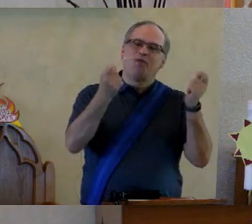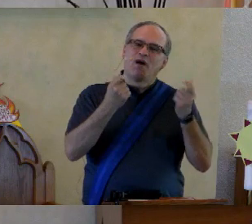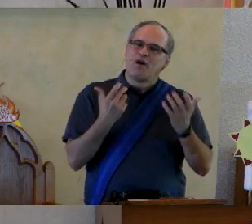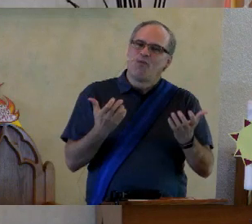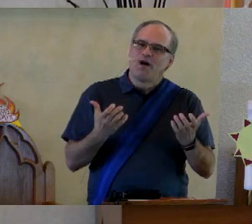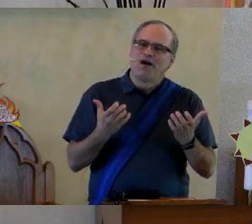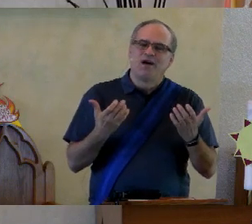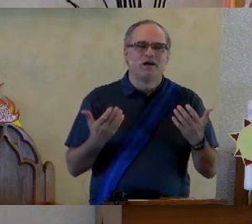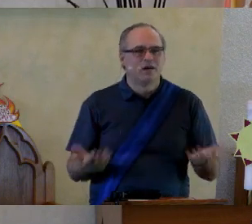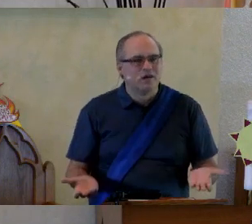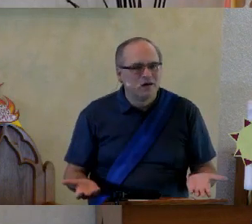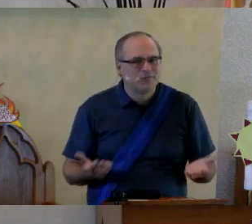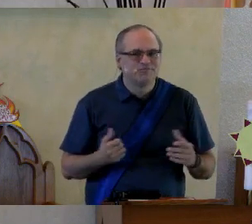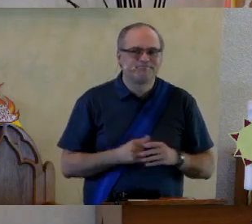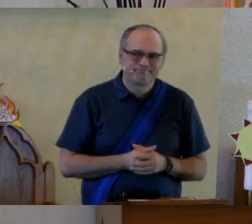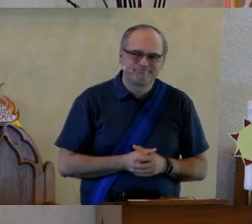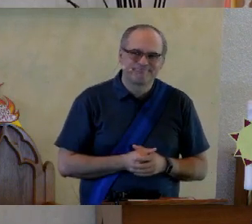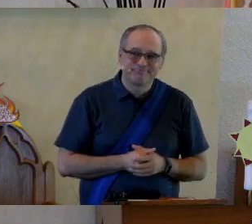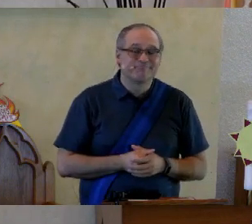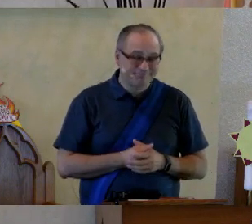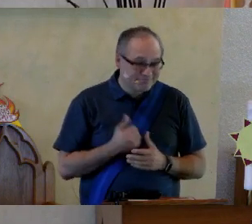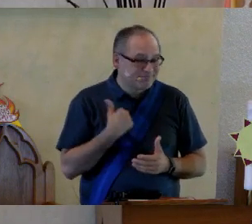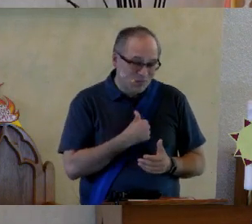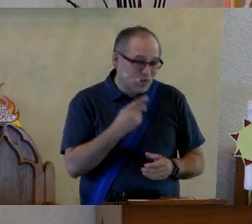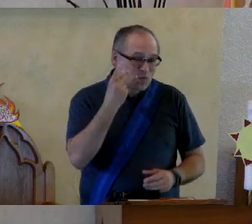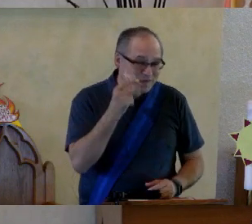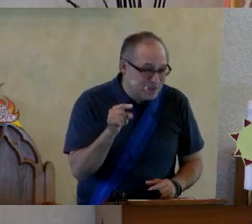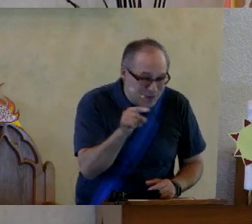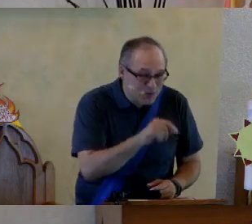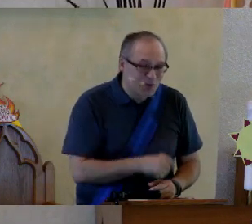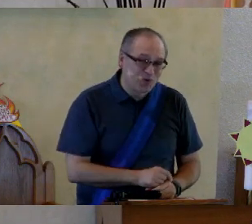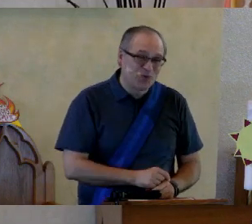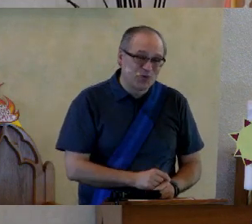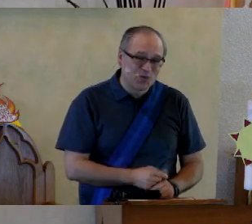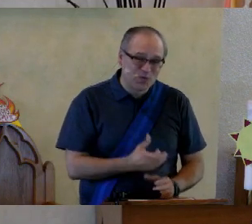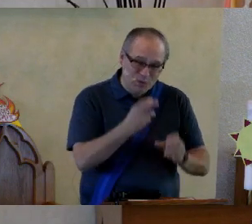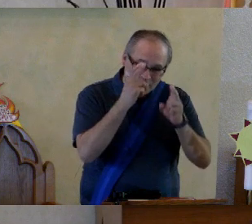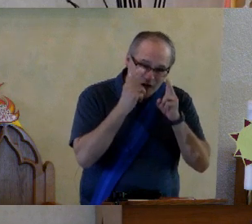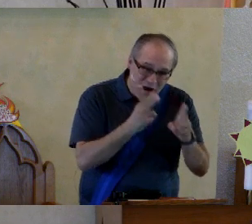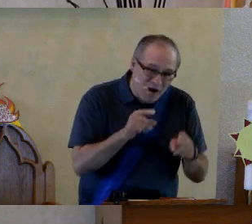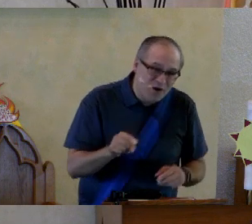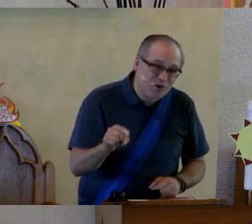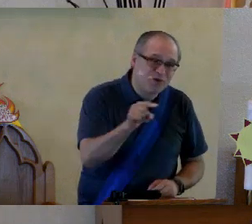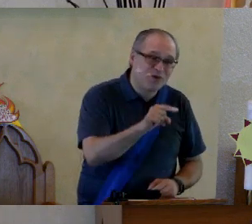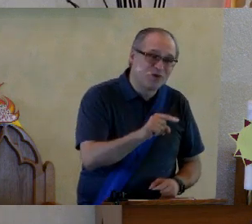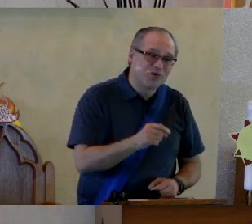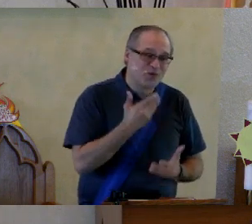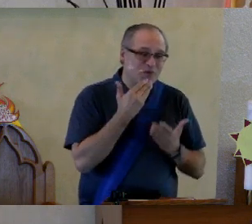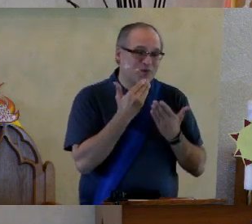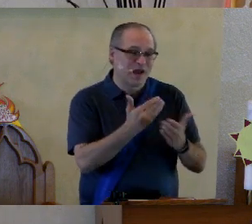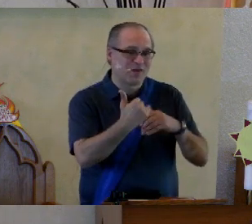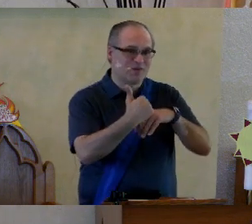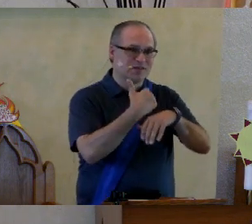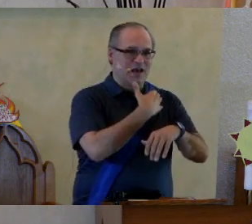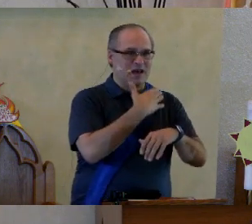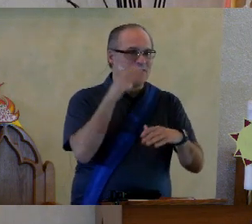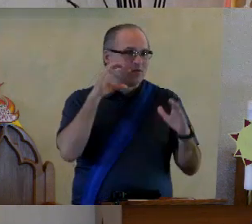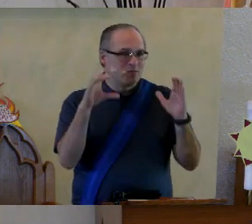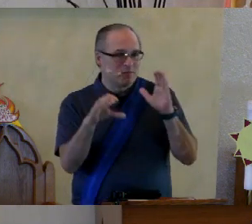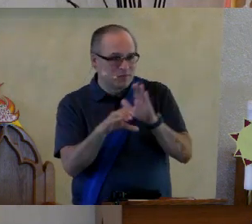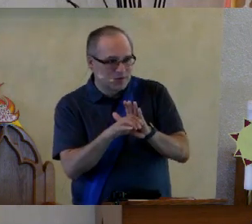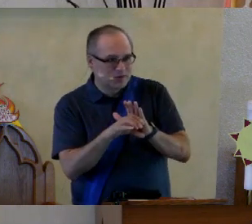So we see you, graduates. We want to honor you. Thank you for sending in your pictures.